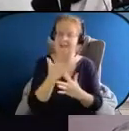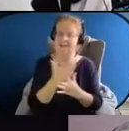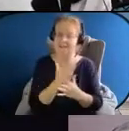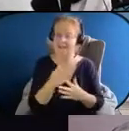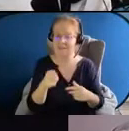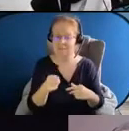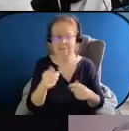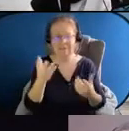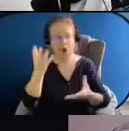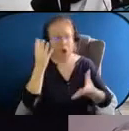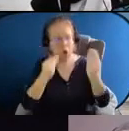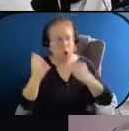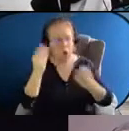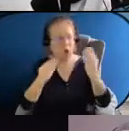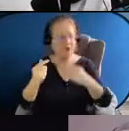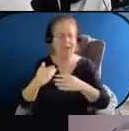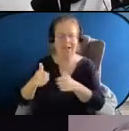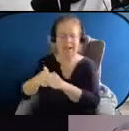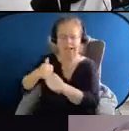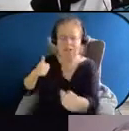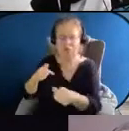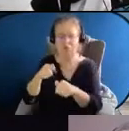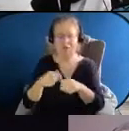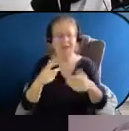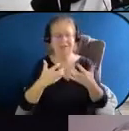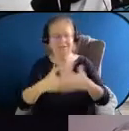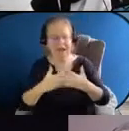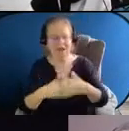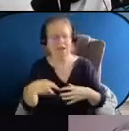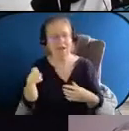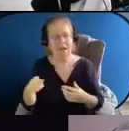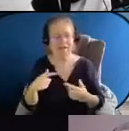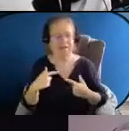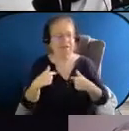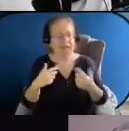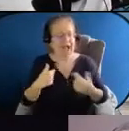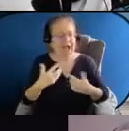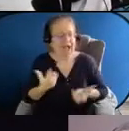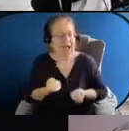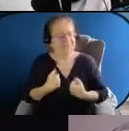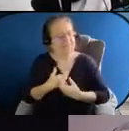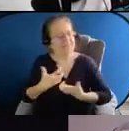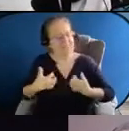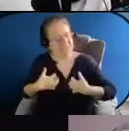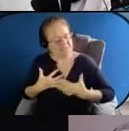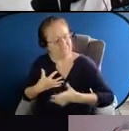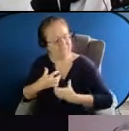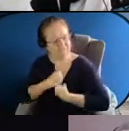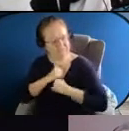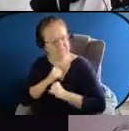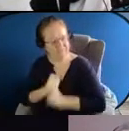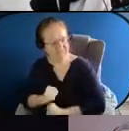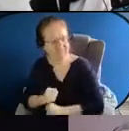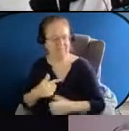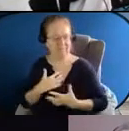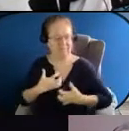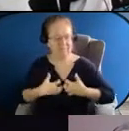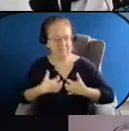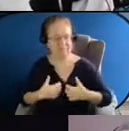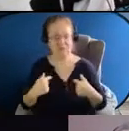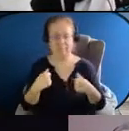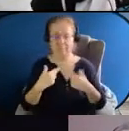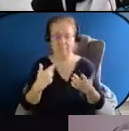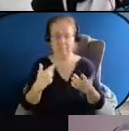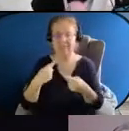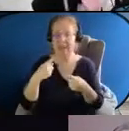the learning industry and technology are things that are very close to me and that I love being a part of. I work right now